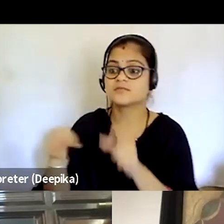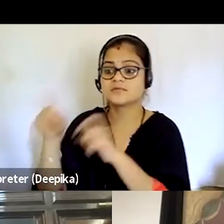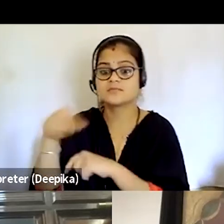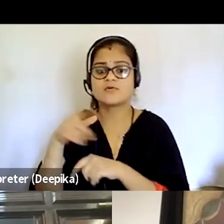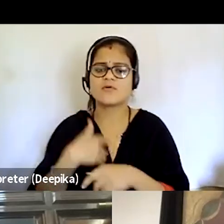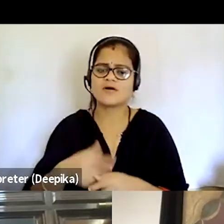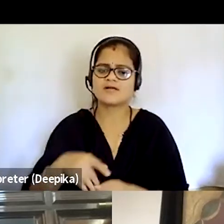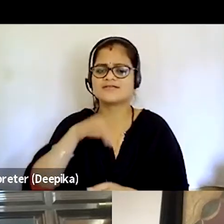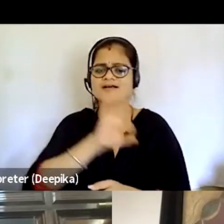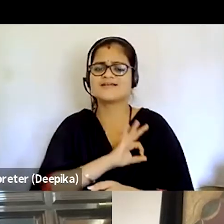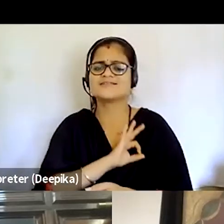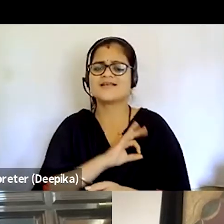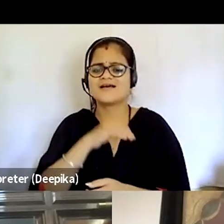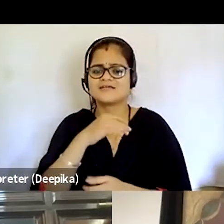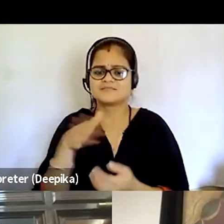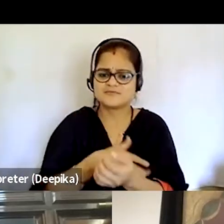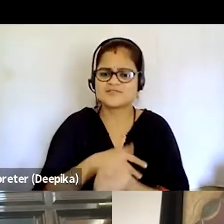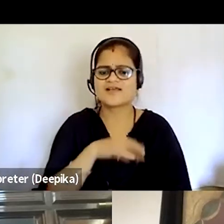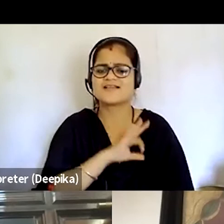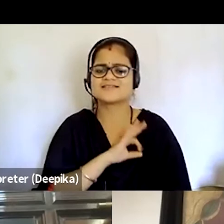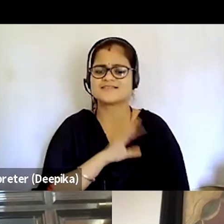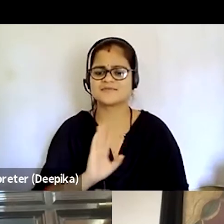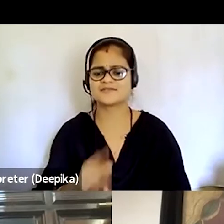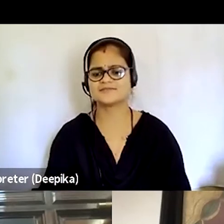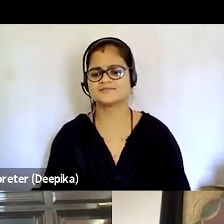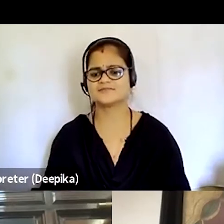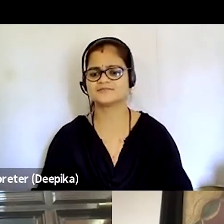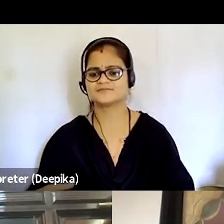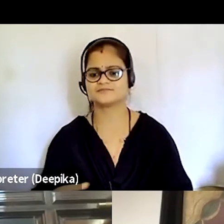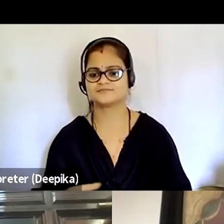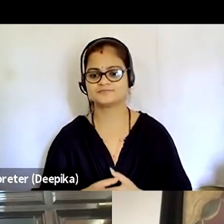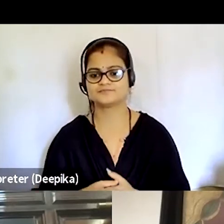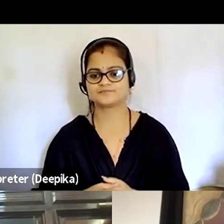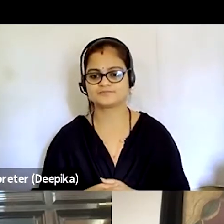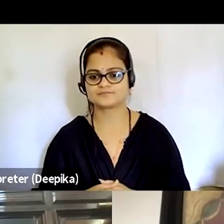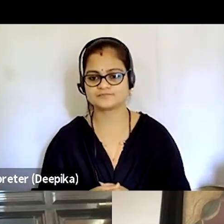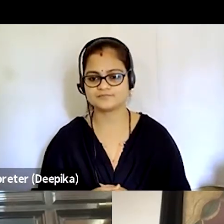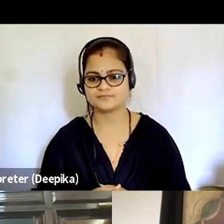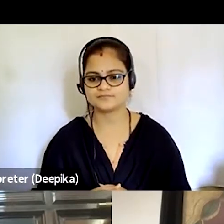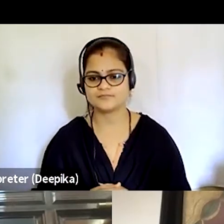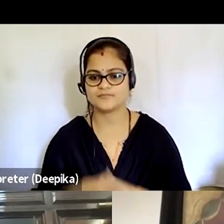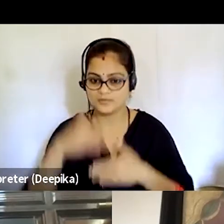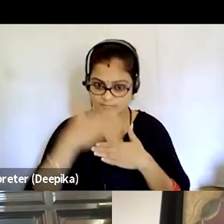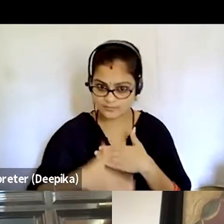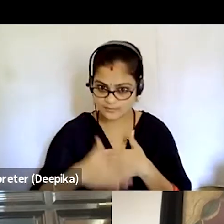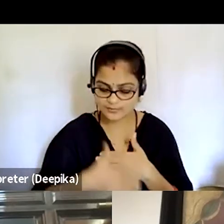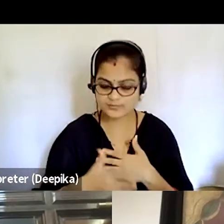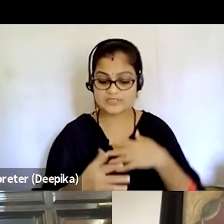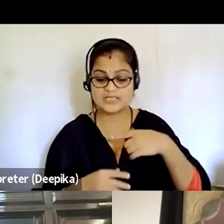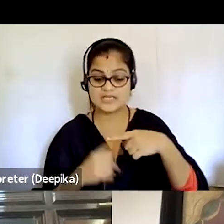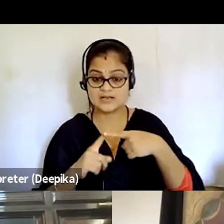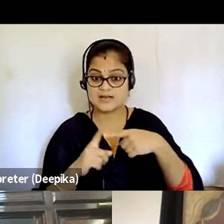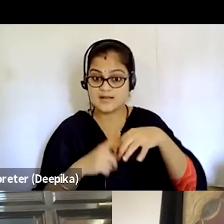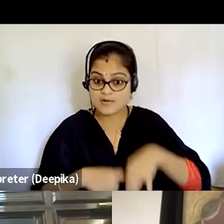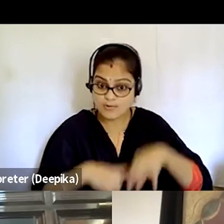music. Yeah. But I was very particular that we be consistent with the quality and consistent